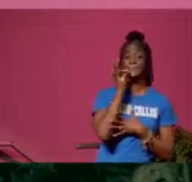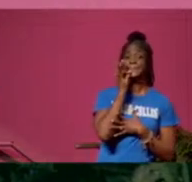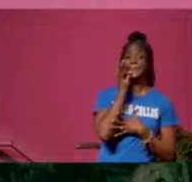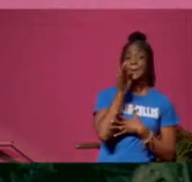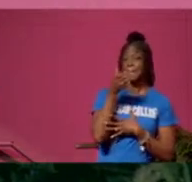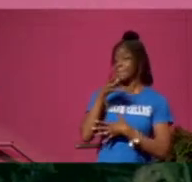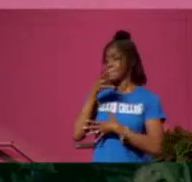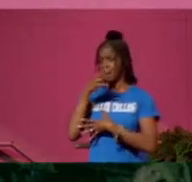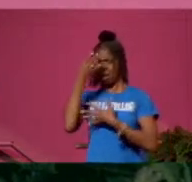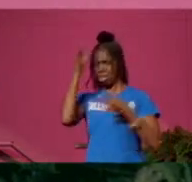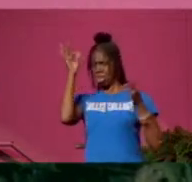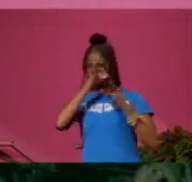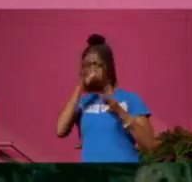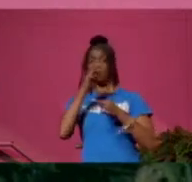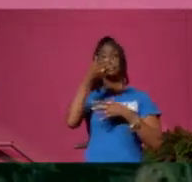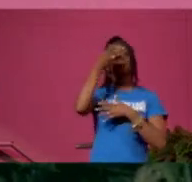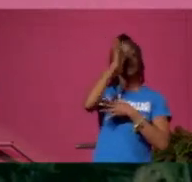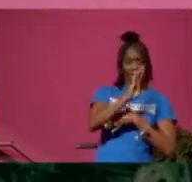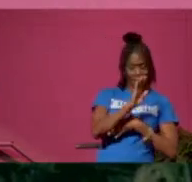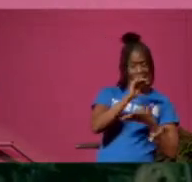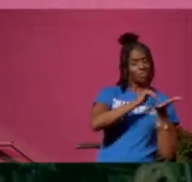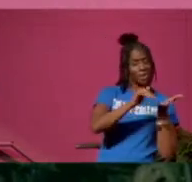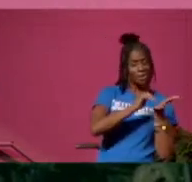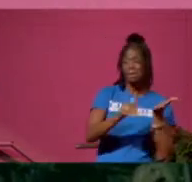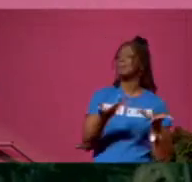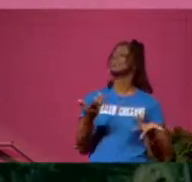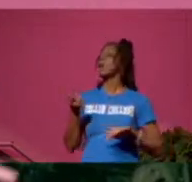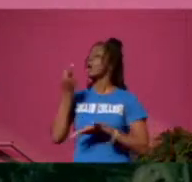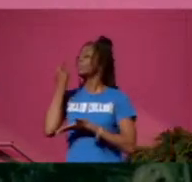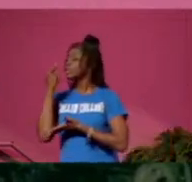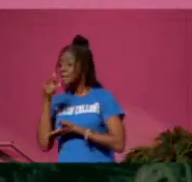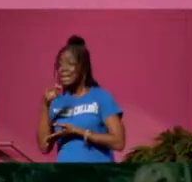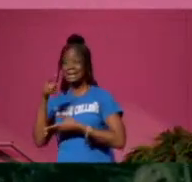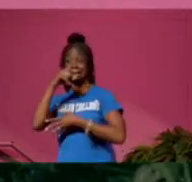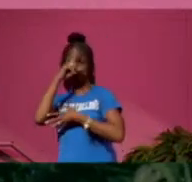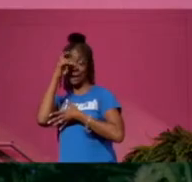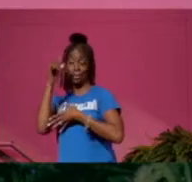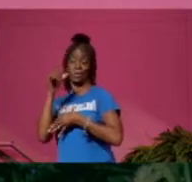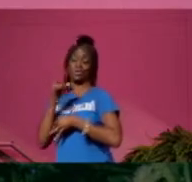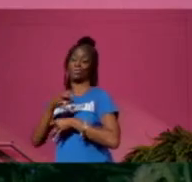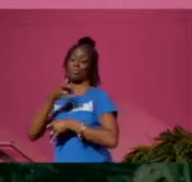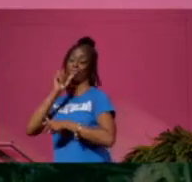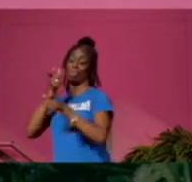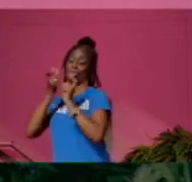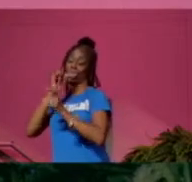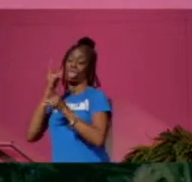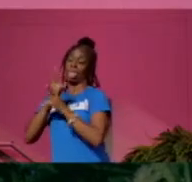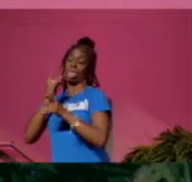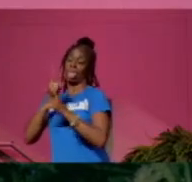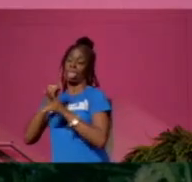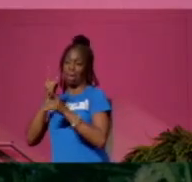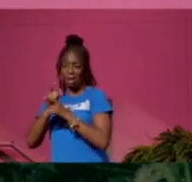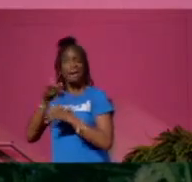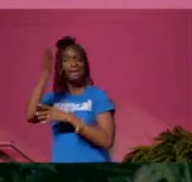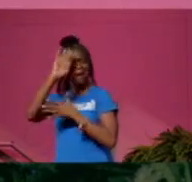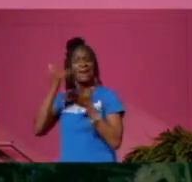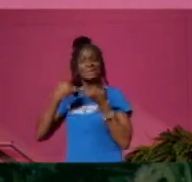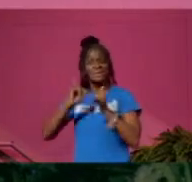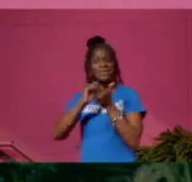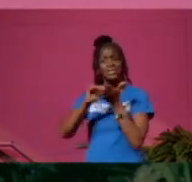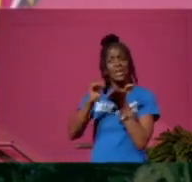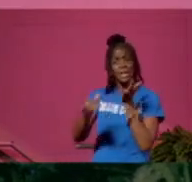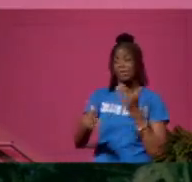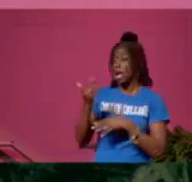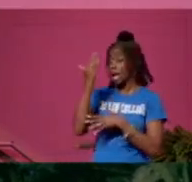you for all the underage drinking that you did this summer. God will forgive you for everybody that you caught